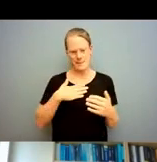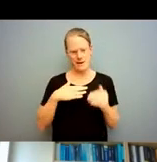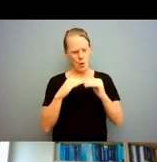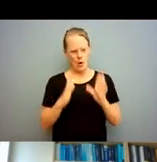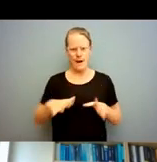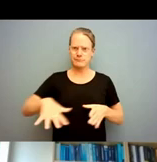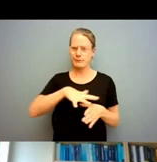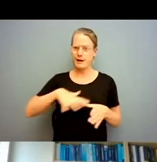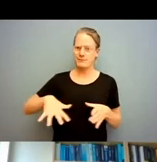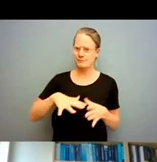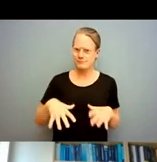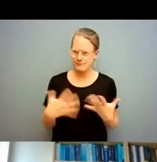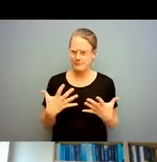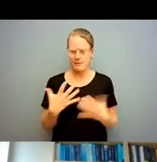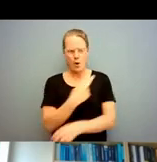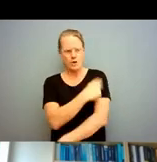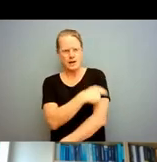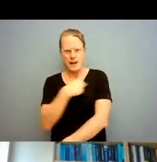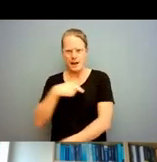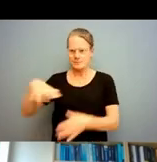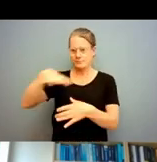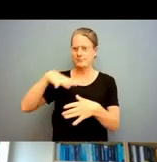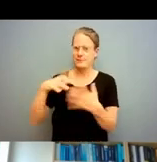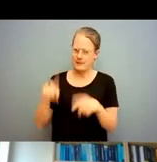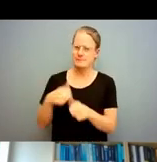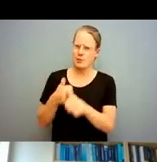And then there's always the question of the private sector,